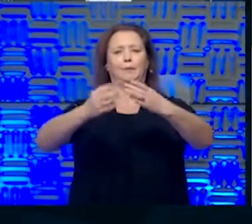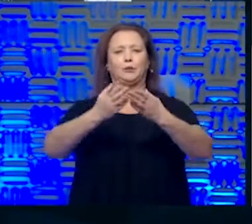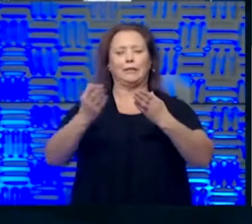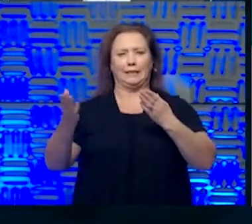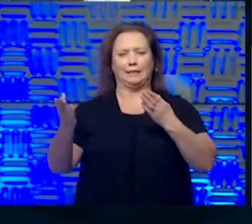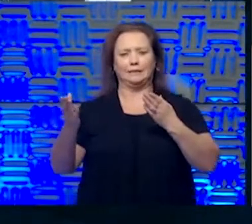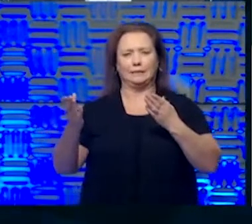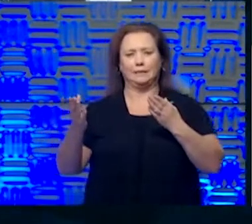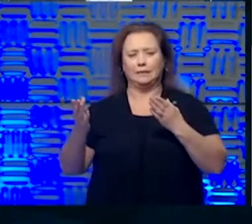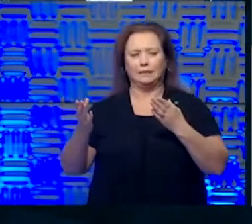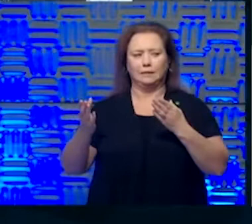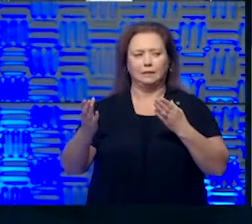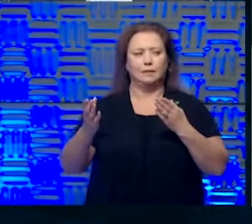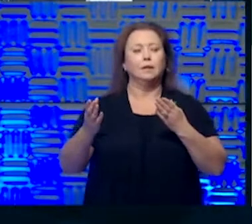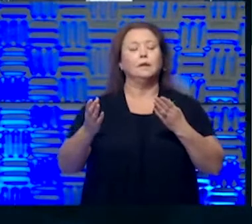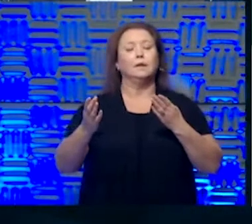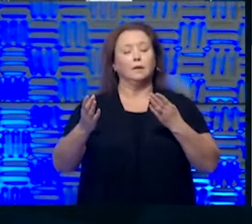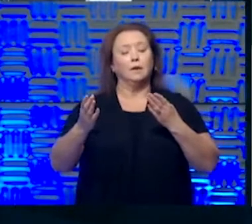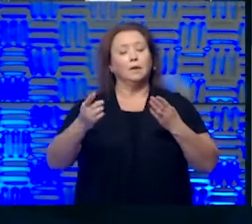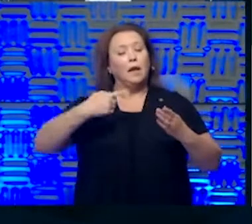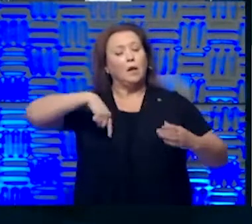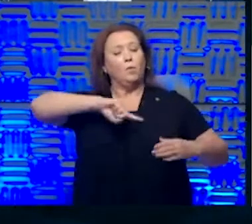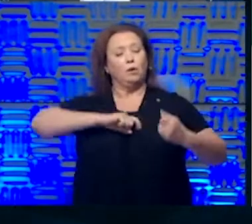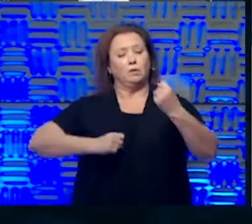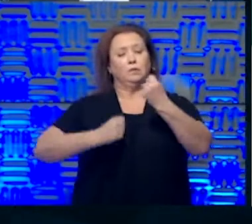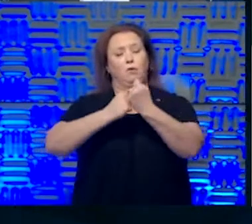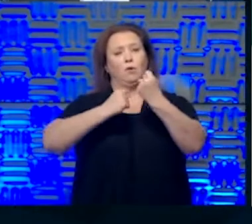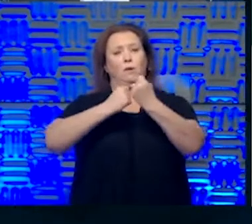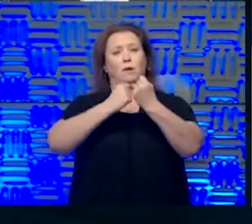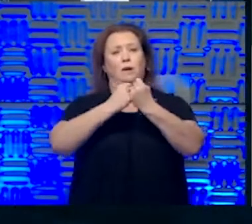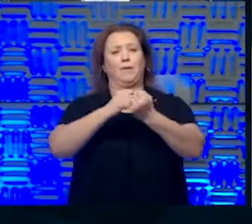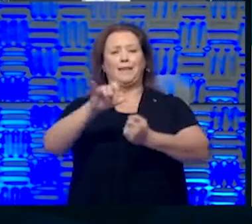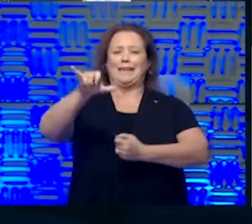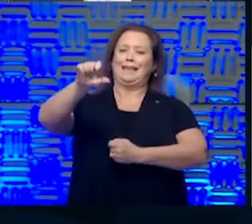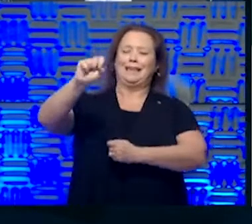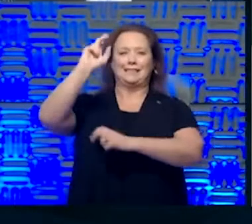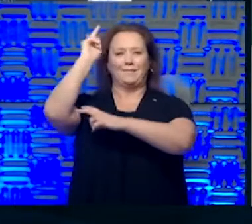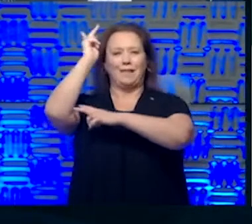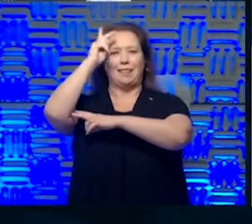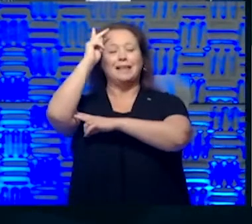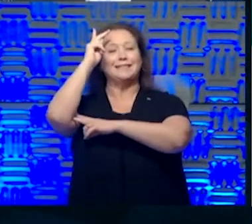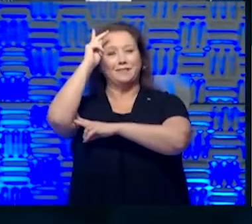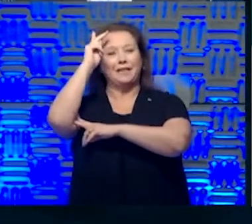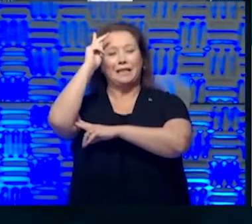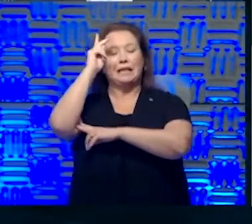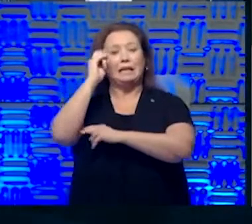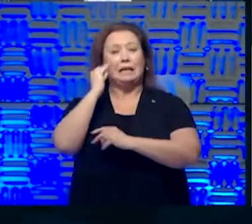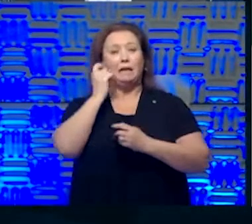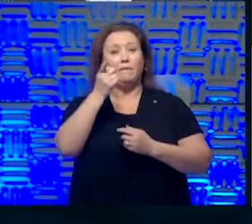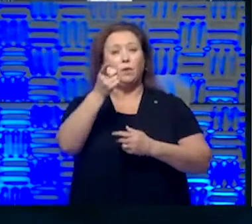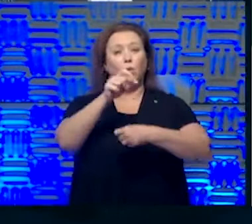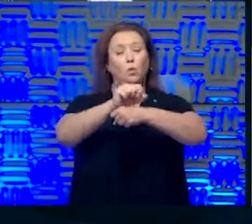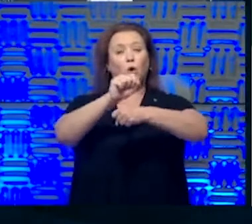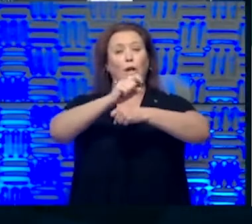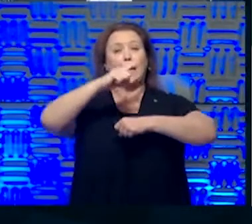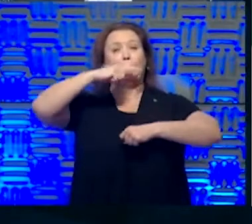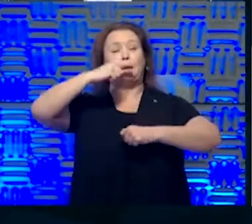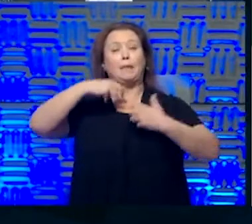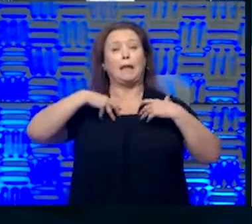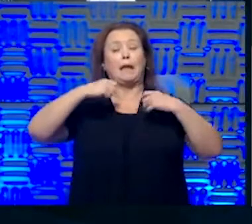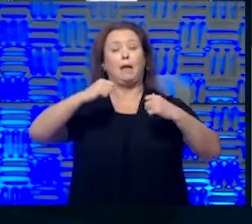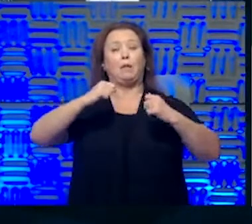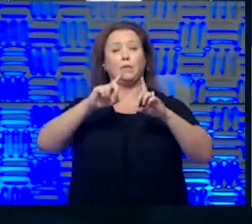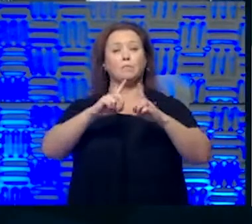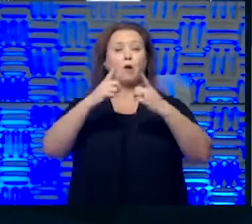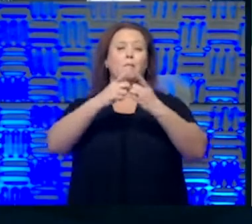done. And then we're big promoters of this sort of yes philosophy too. If you work in a public health department or some